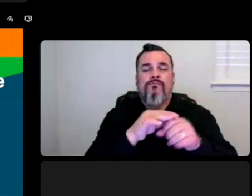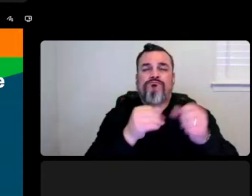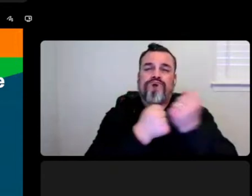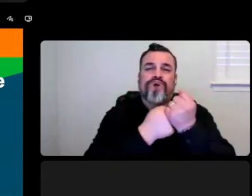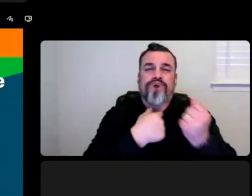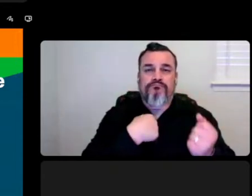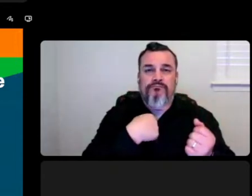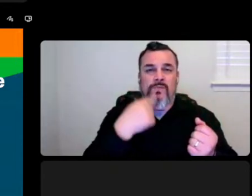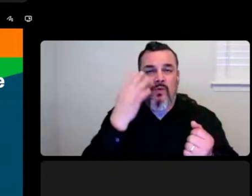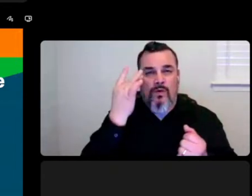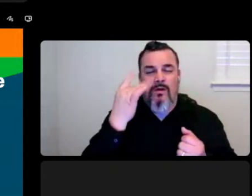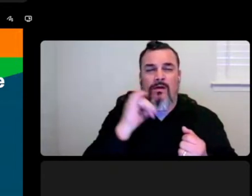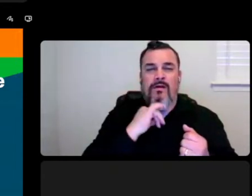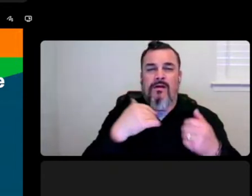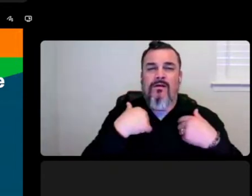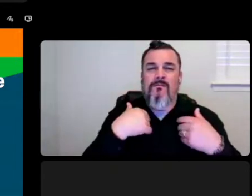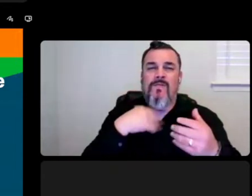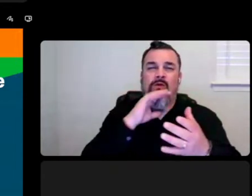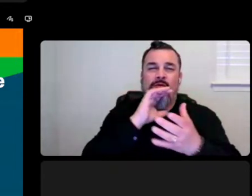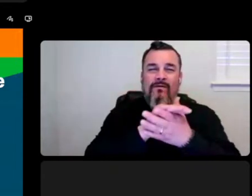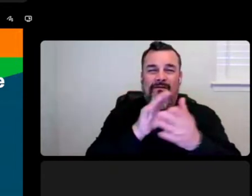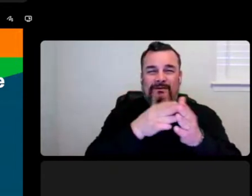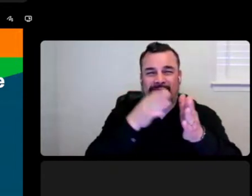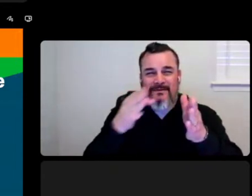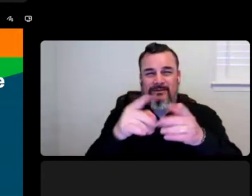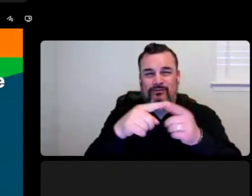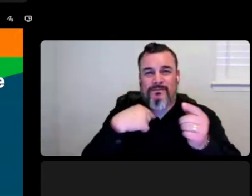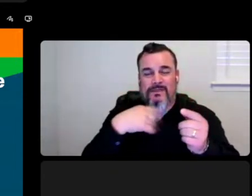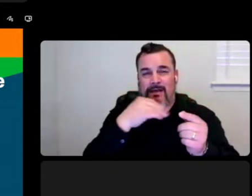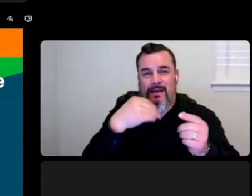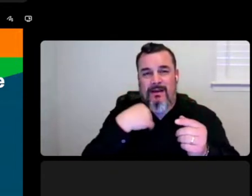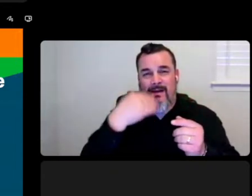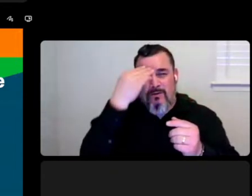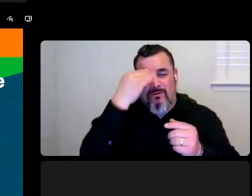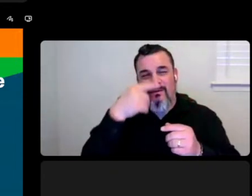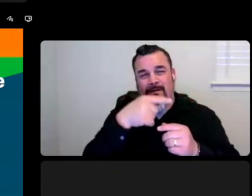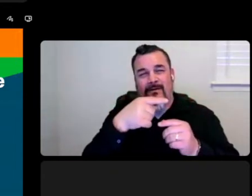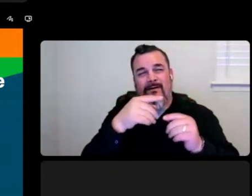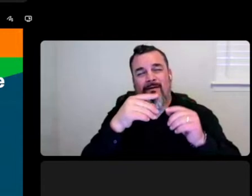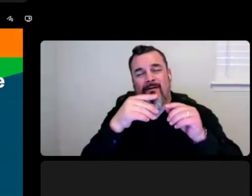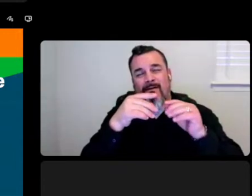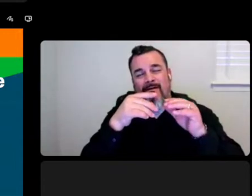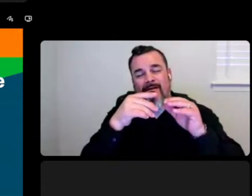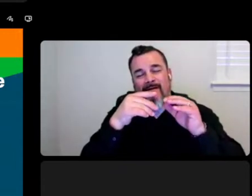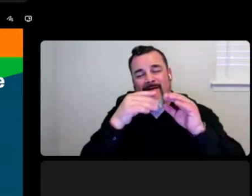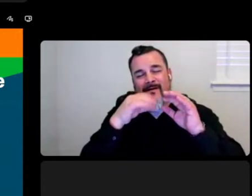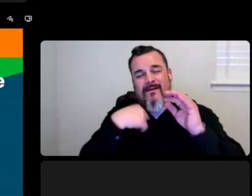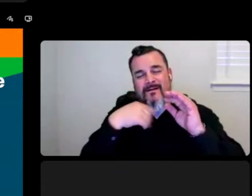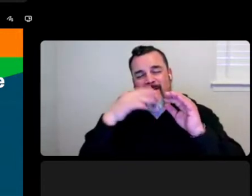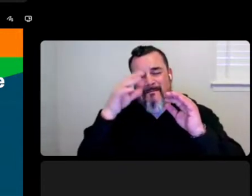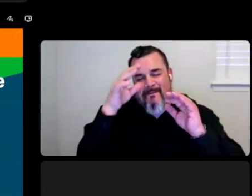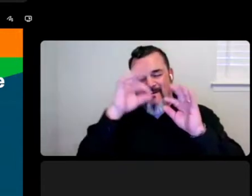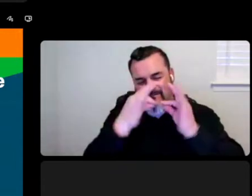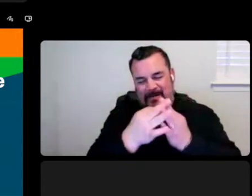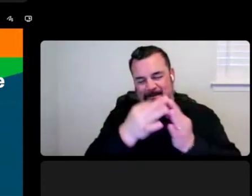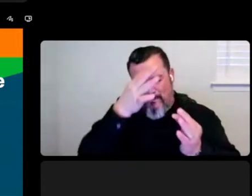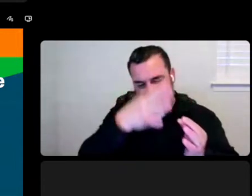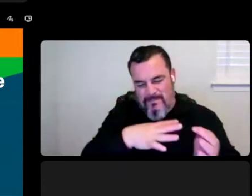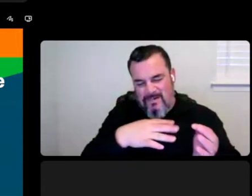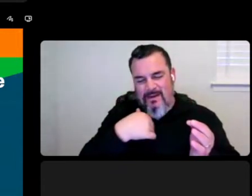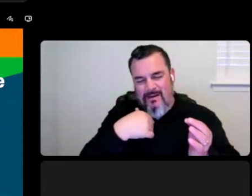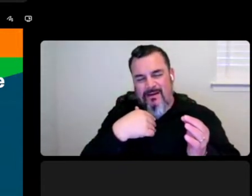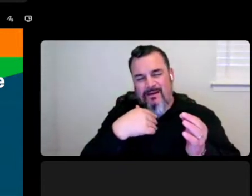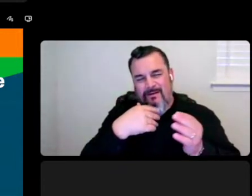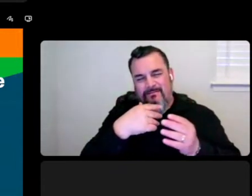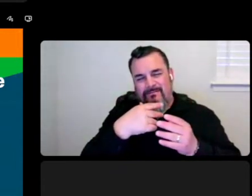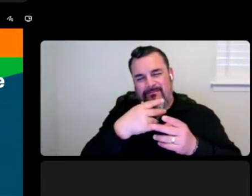was that I had my wife next to me, and she knew that I would be a family man and that I would be